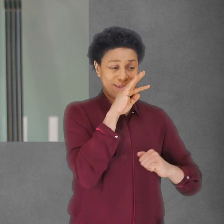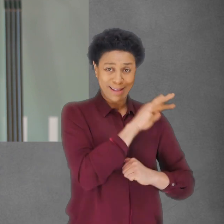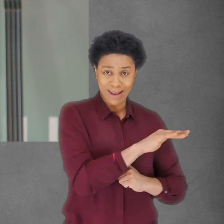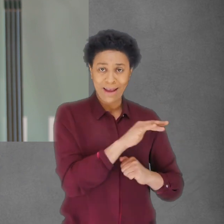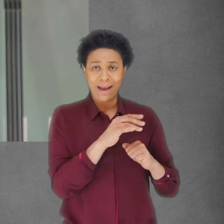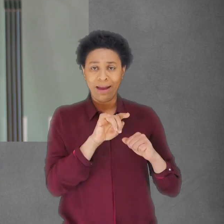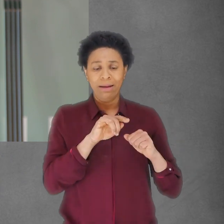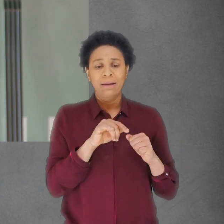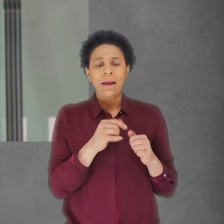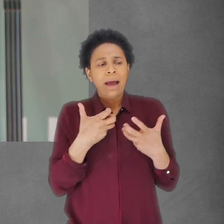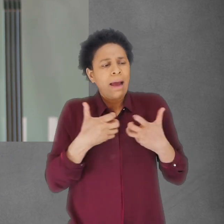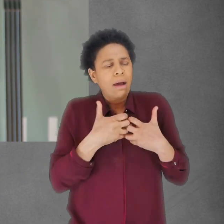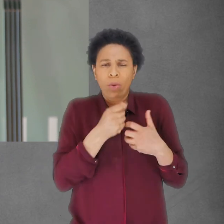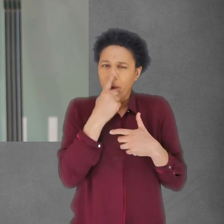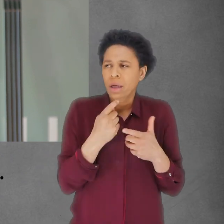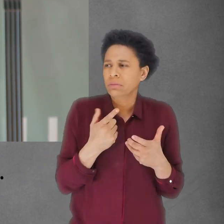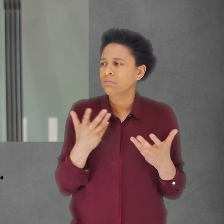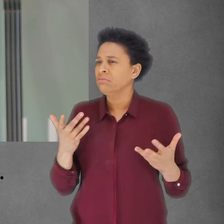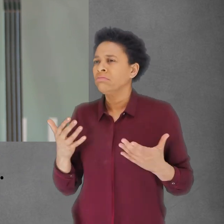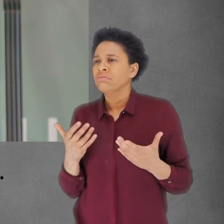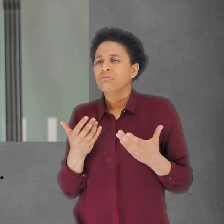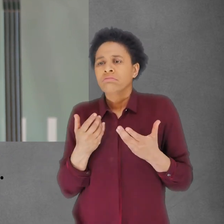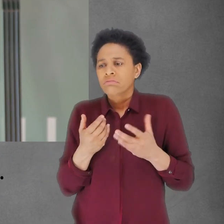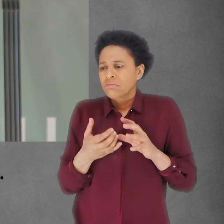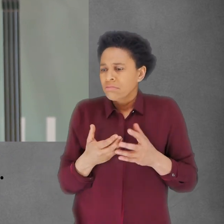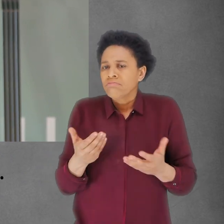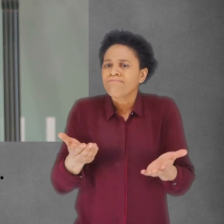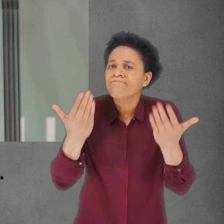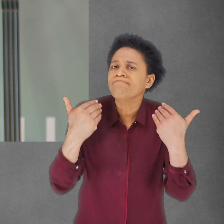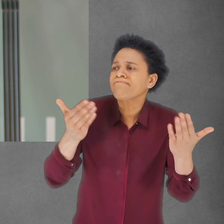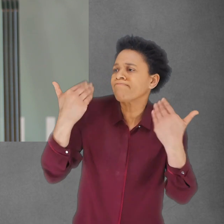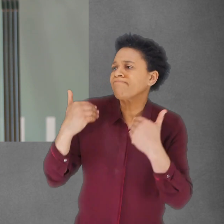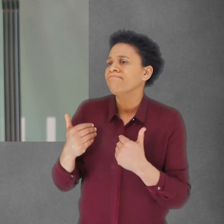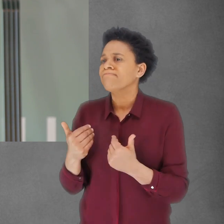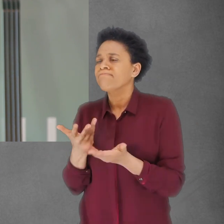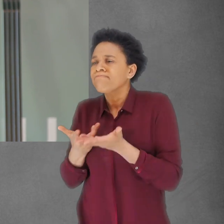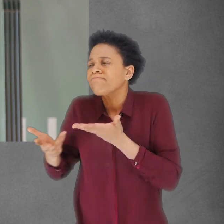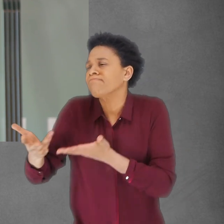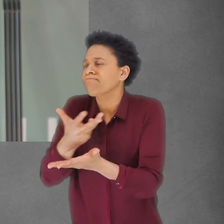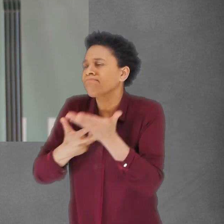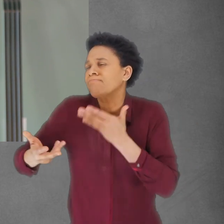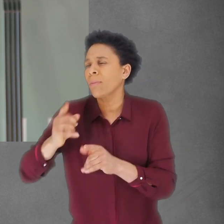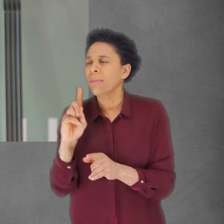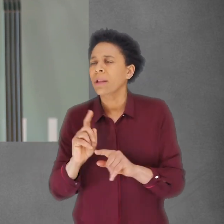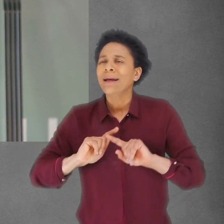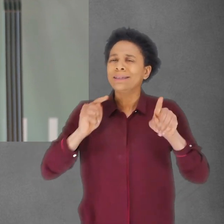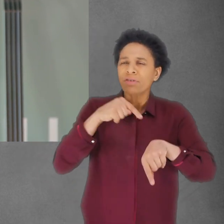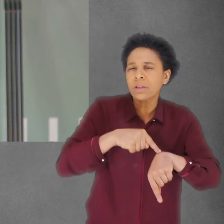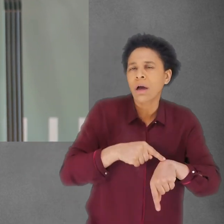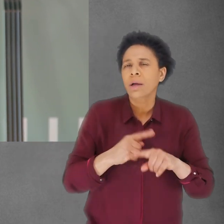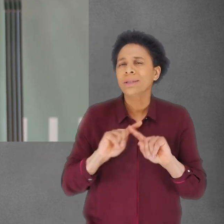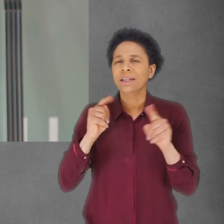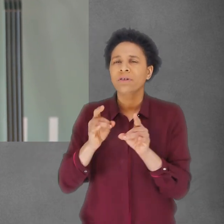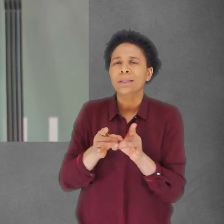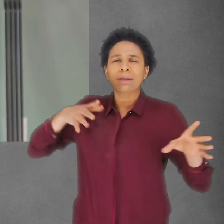think about the structures that it sits within and alongside, and how it can work to speak to those also